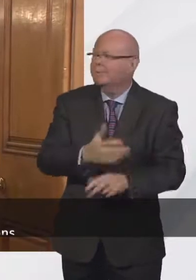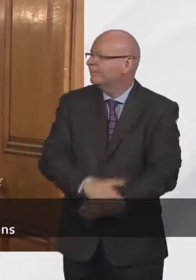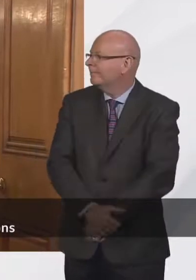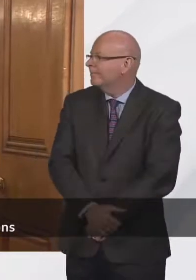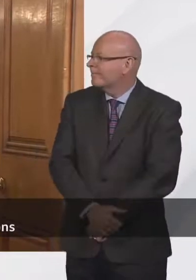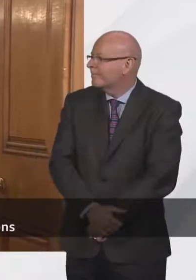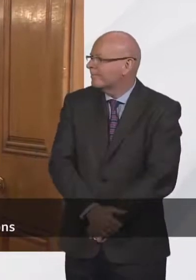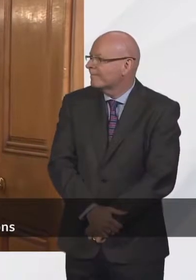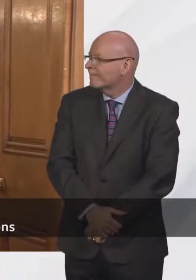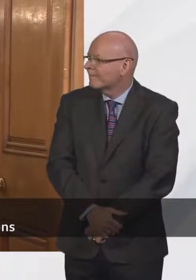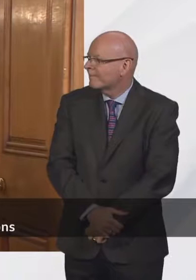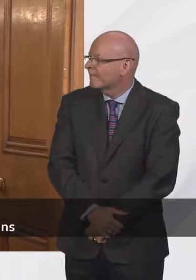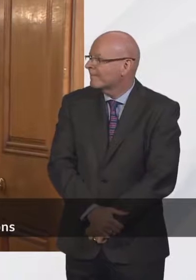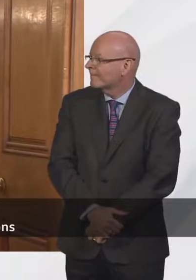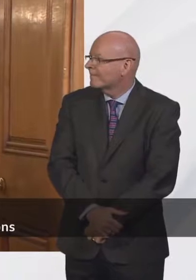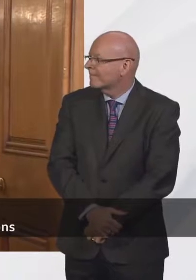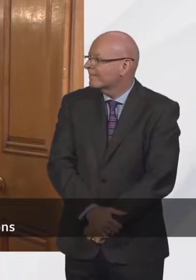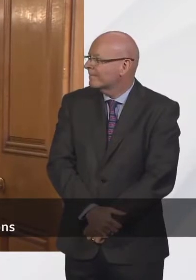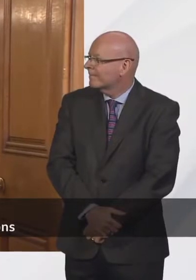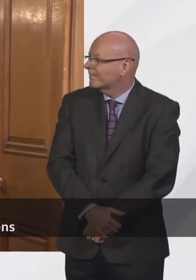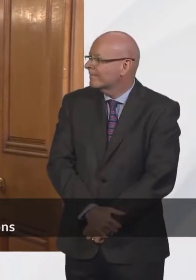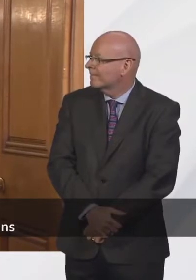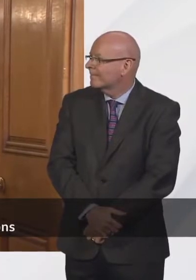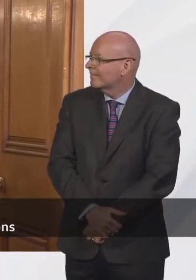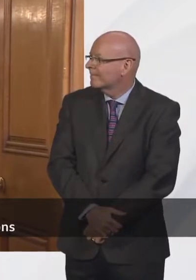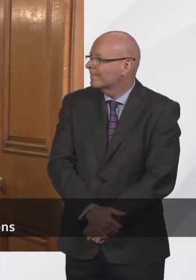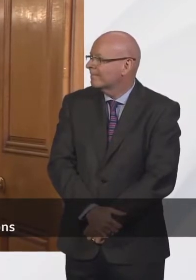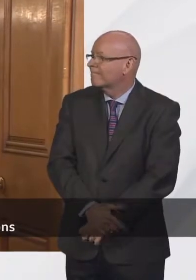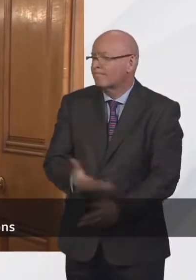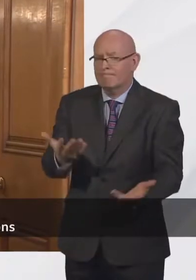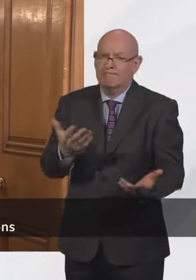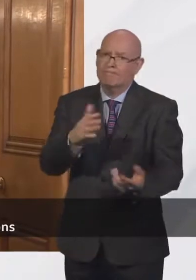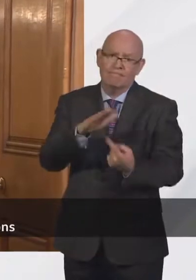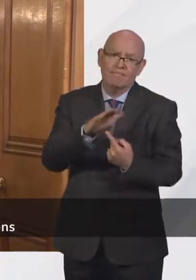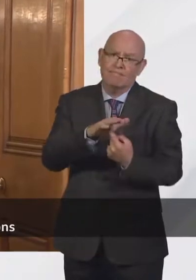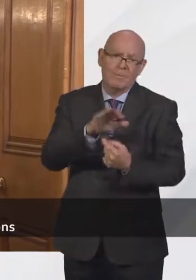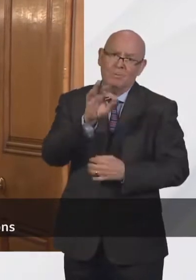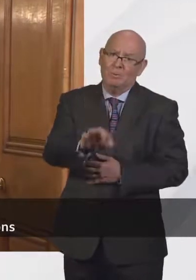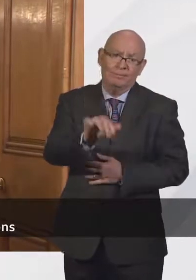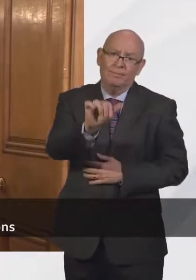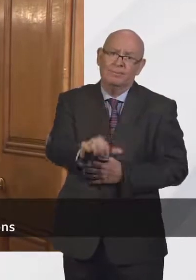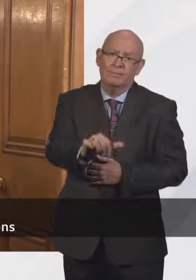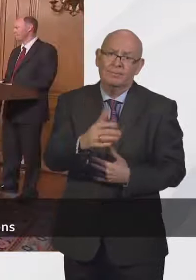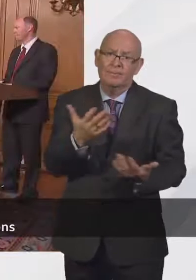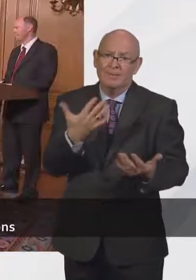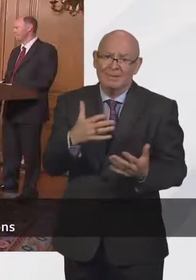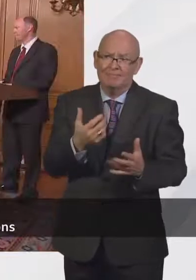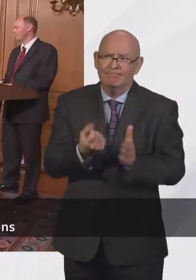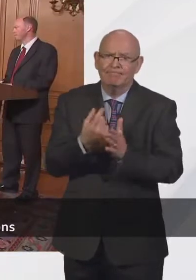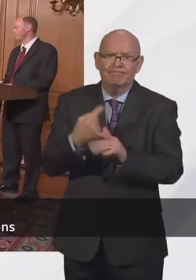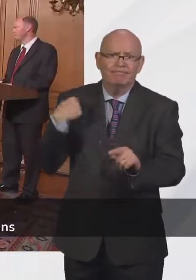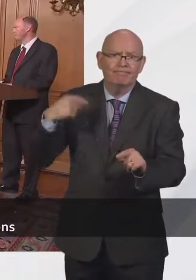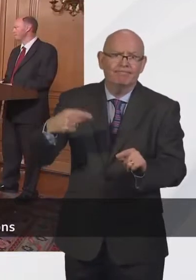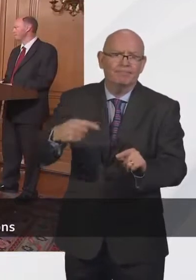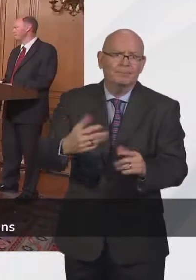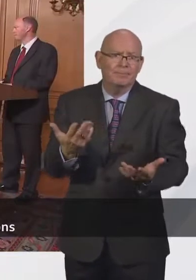me today. We are aware of this particular issue with meat processing factories. I think that both Patrick and Chris might